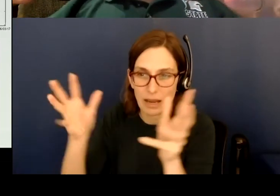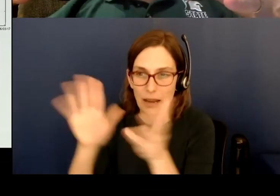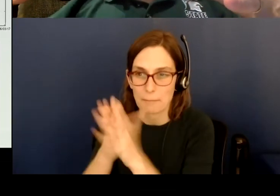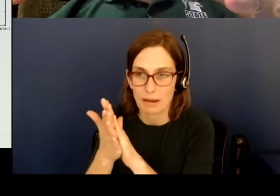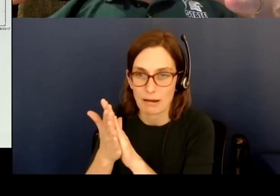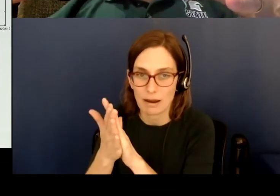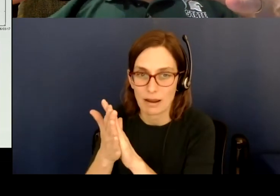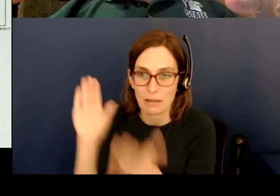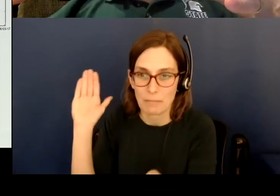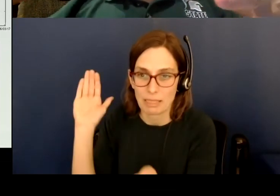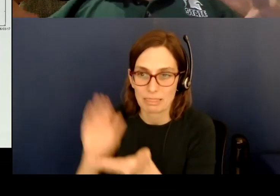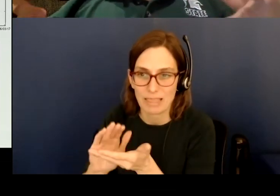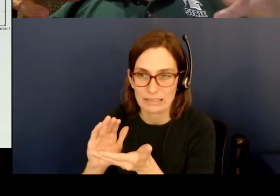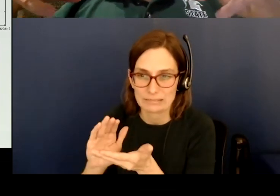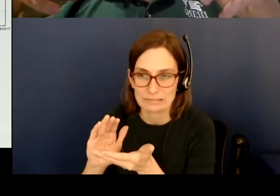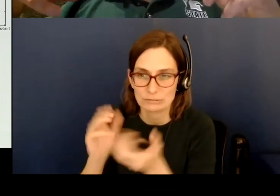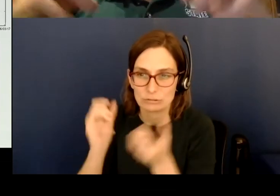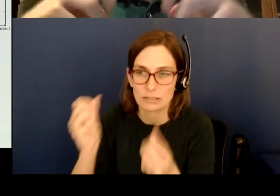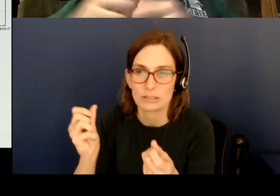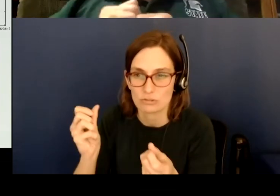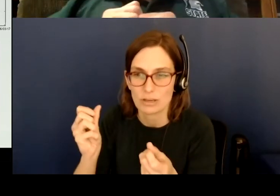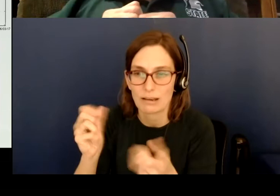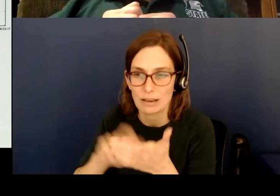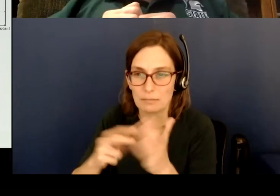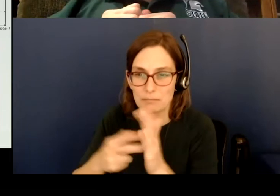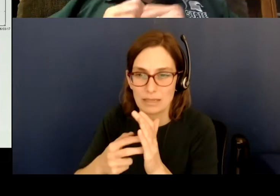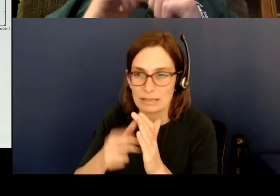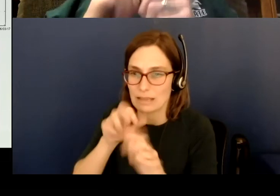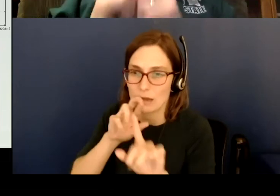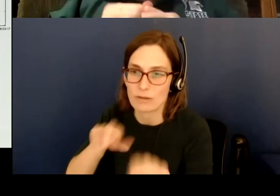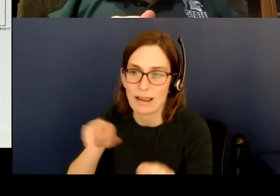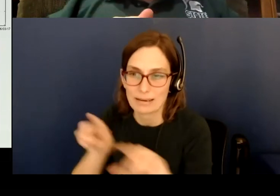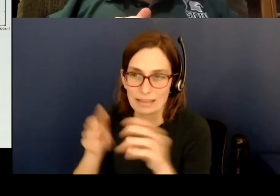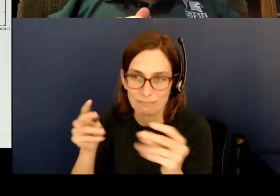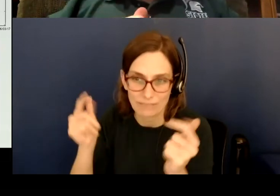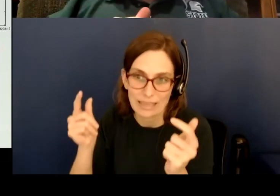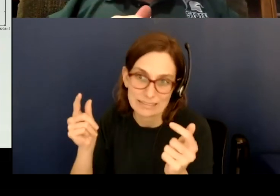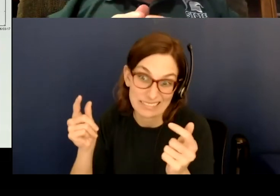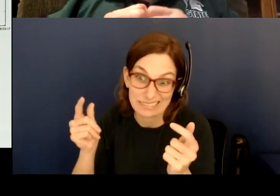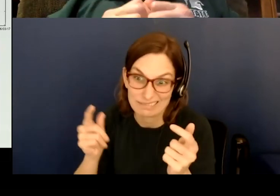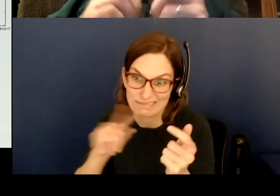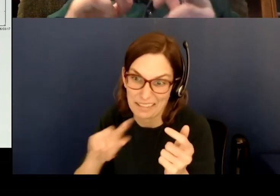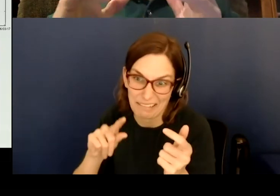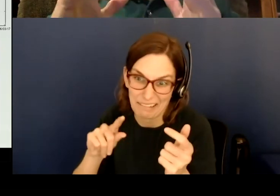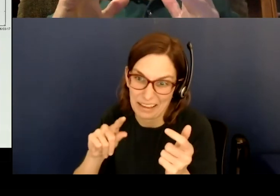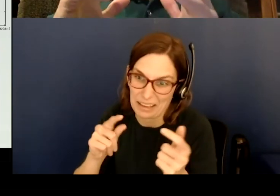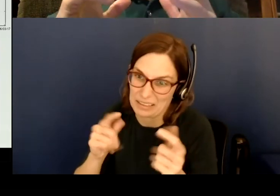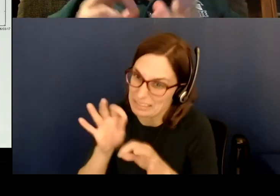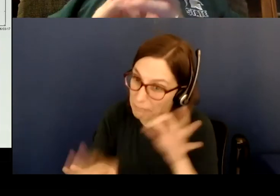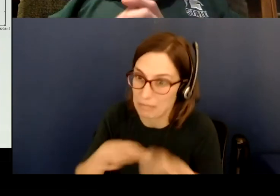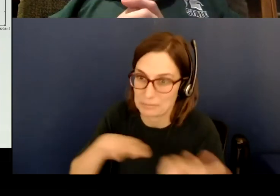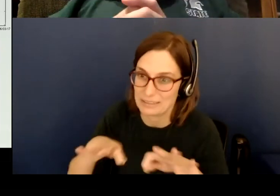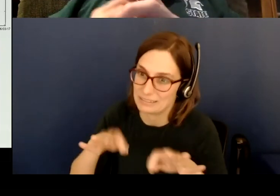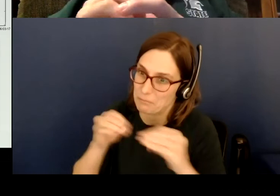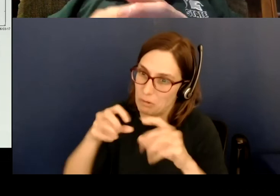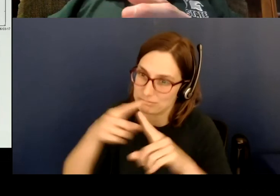less concentrated, if you will, and so they don't react as fast. This is really oversimplifying it, okay? So then they actually